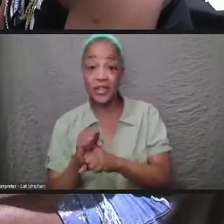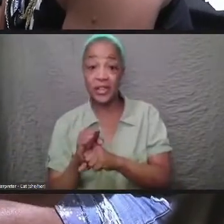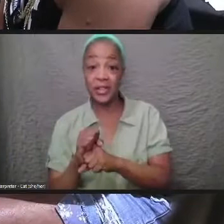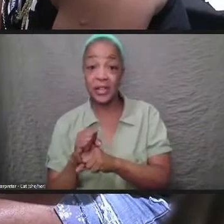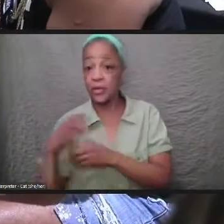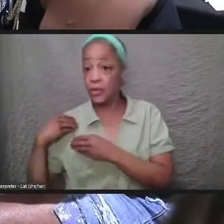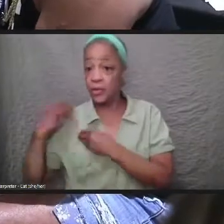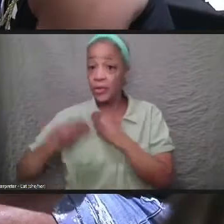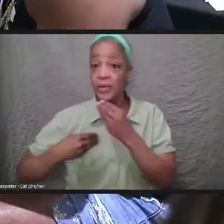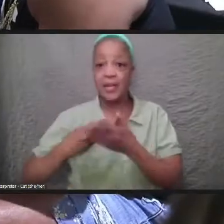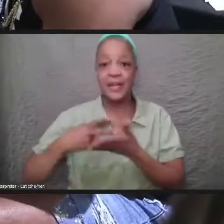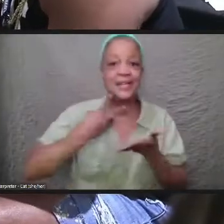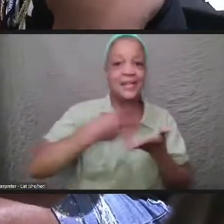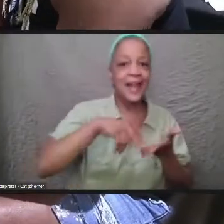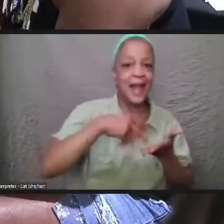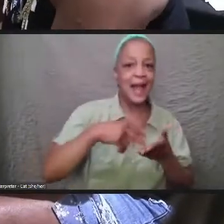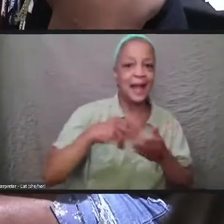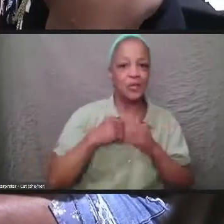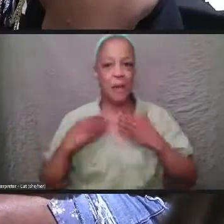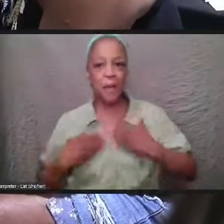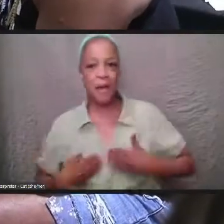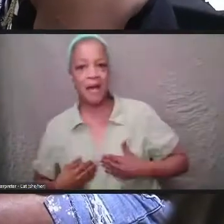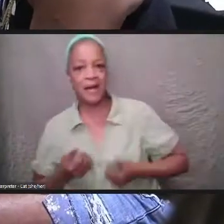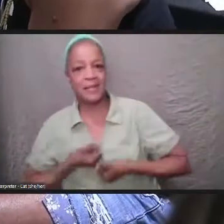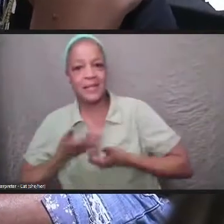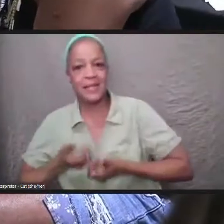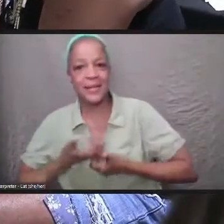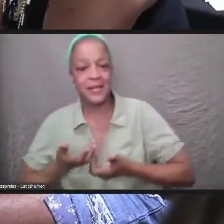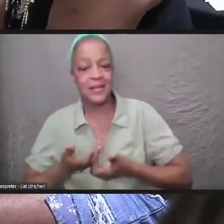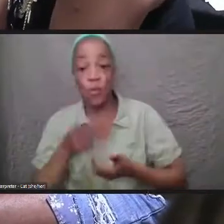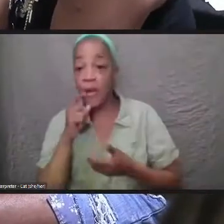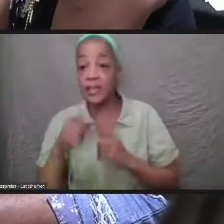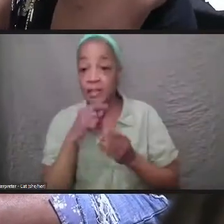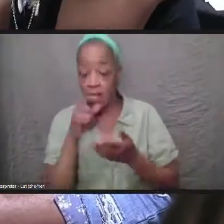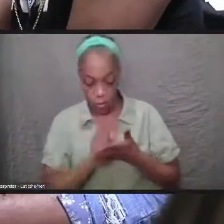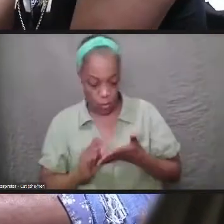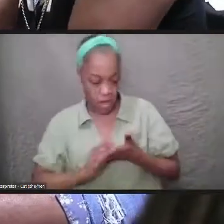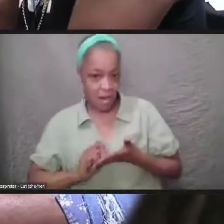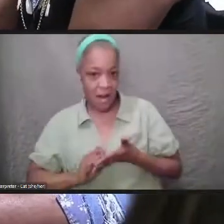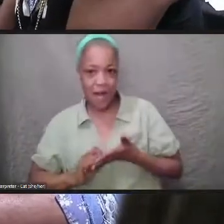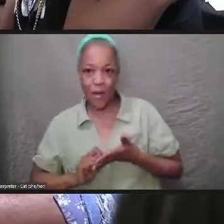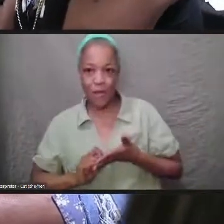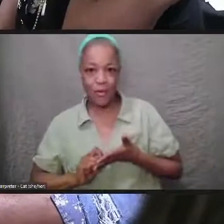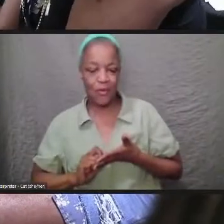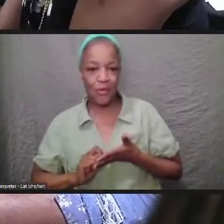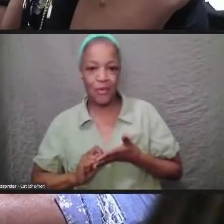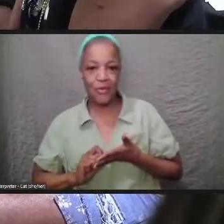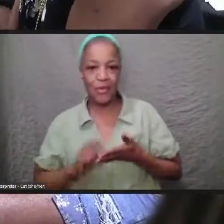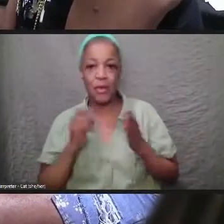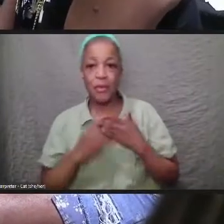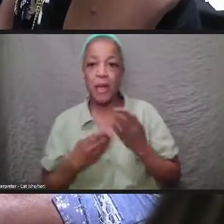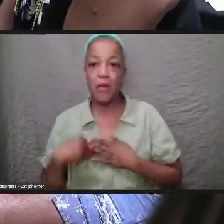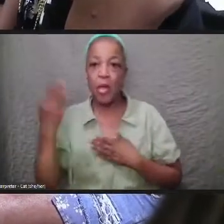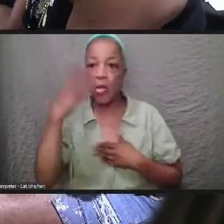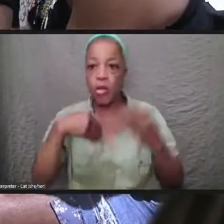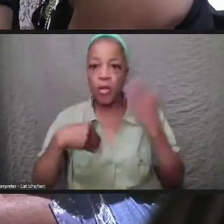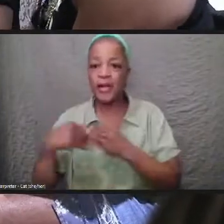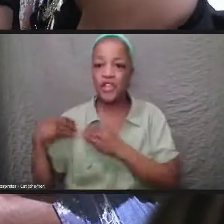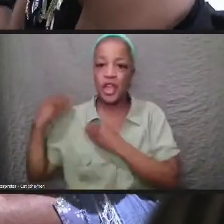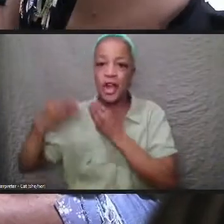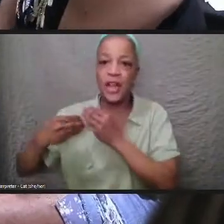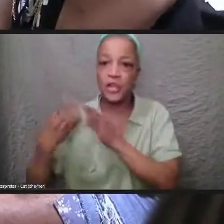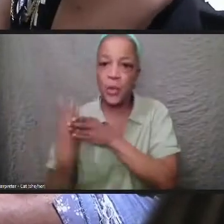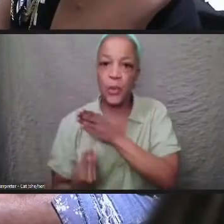through dance. It's with our bodies. And so when it's not written down, you truly miss generations. And of